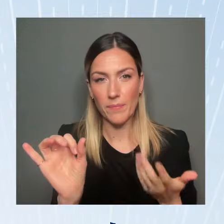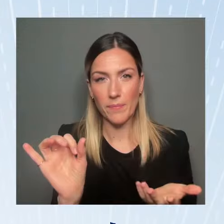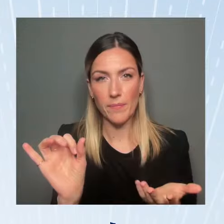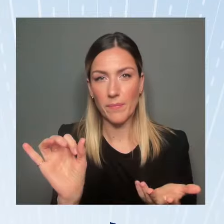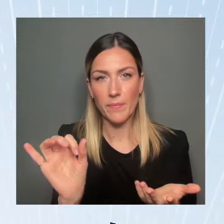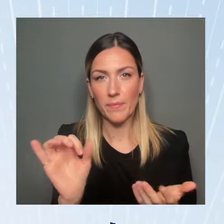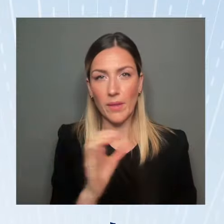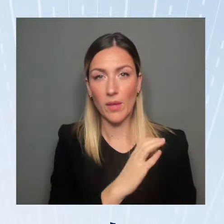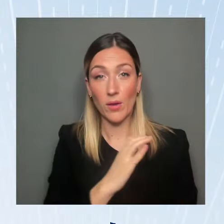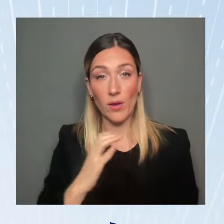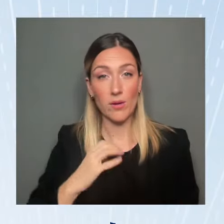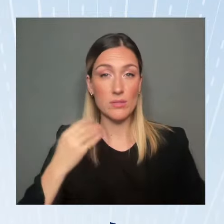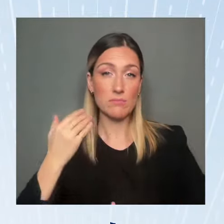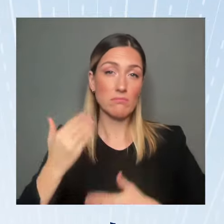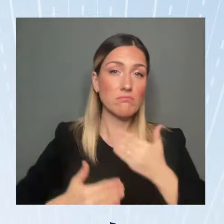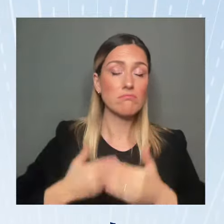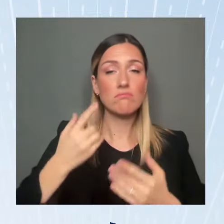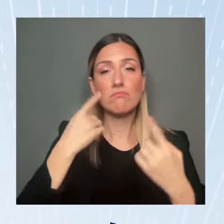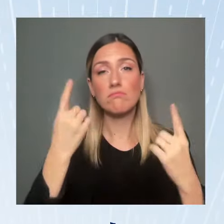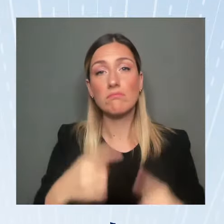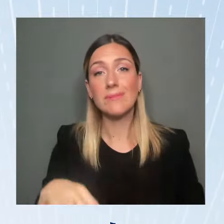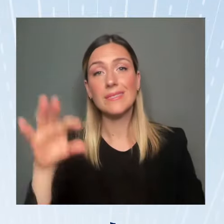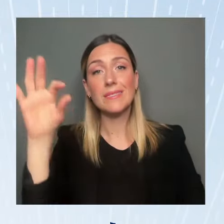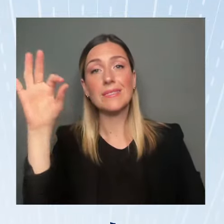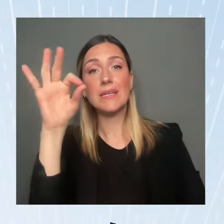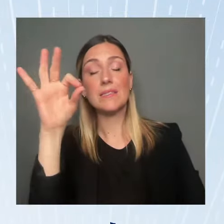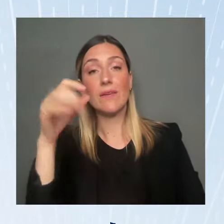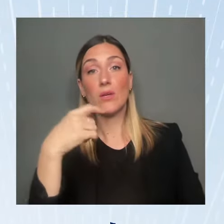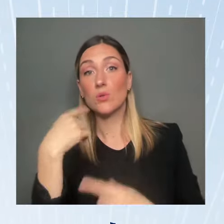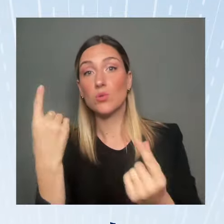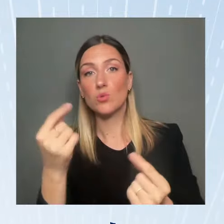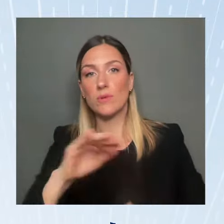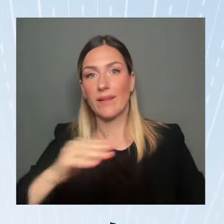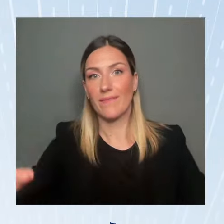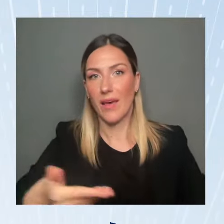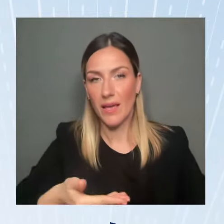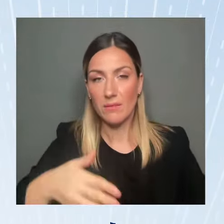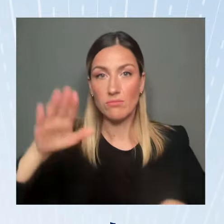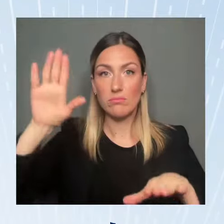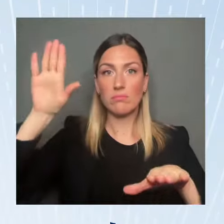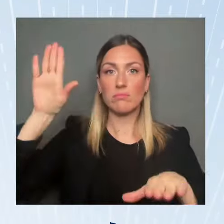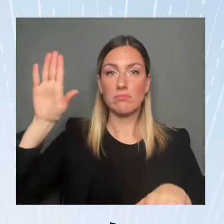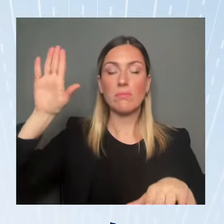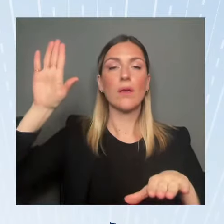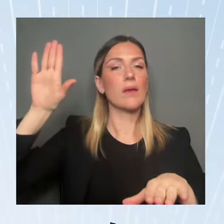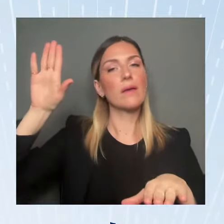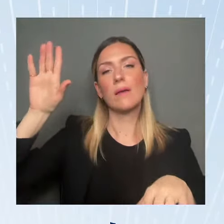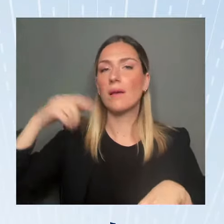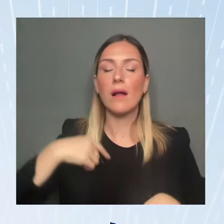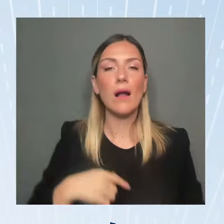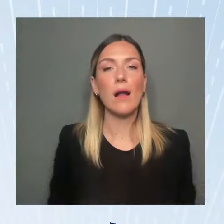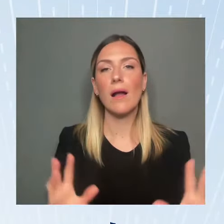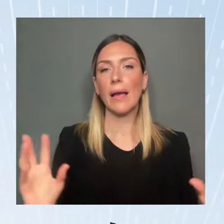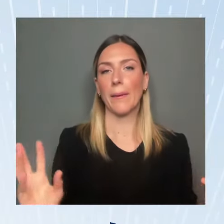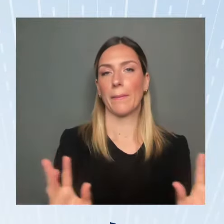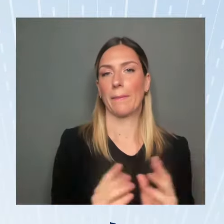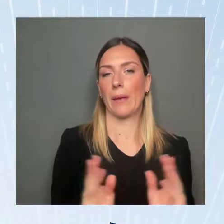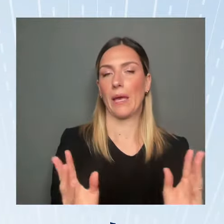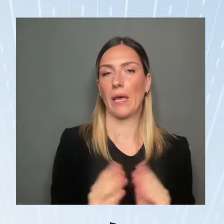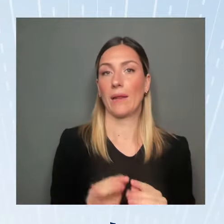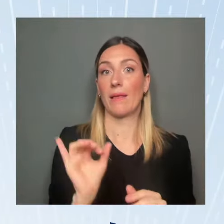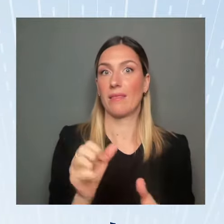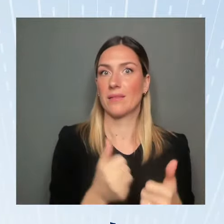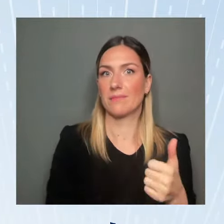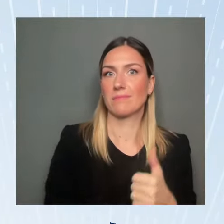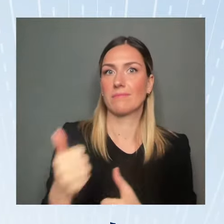congressional proceeding where in order to testify you actually have to be invited, at a council meeting, which is often the authority that